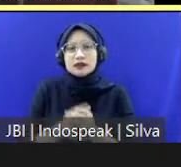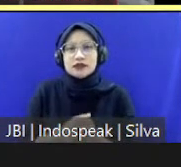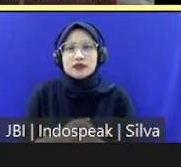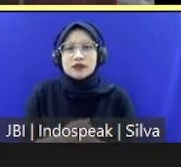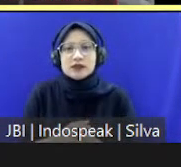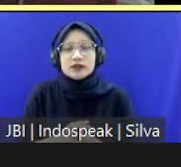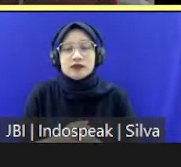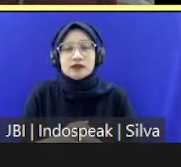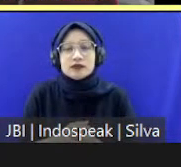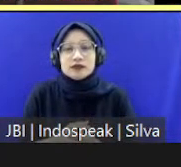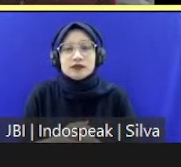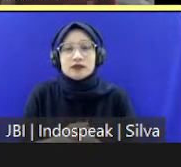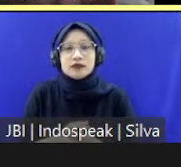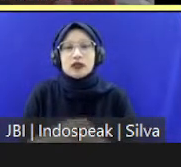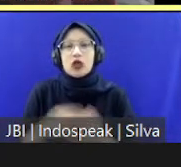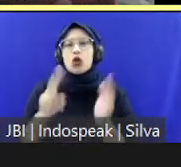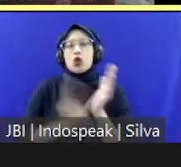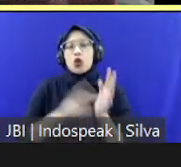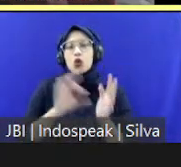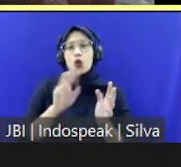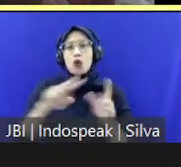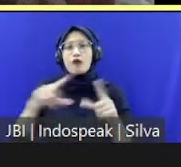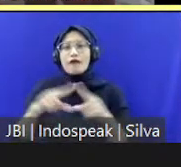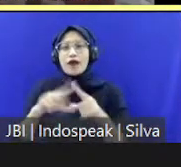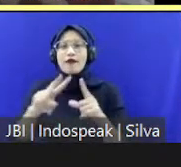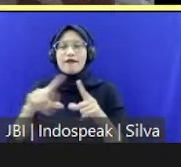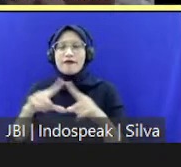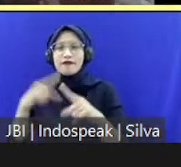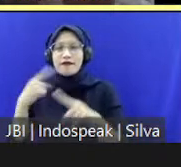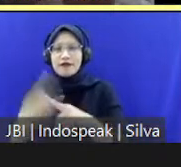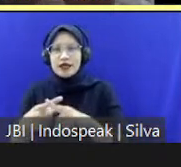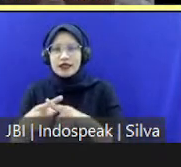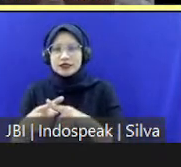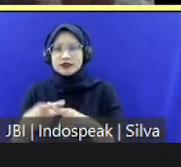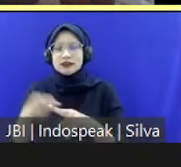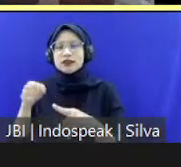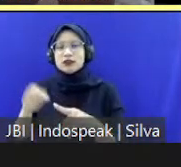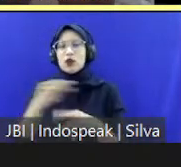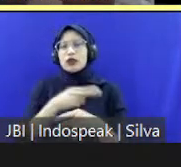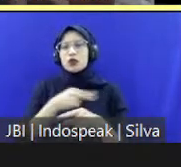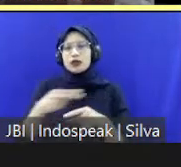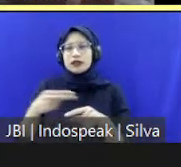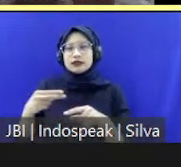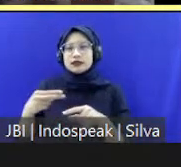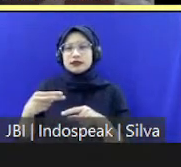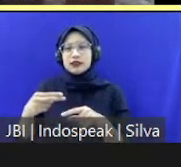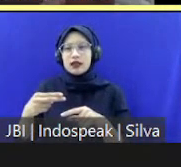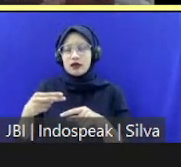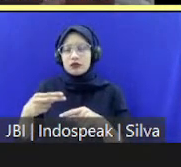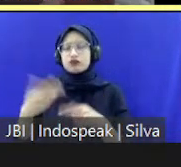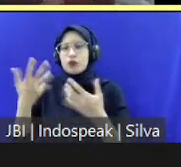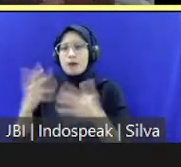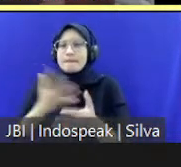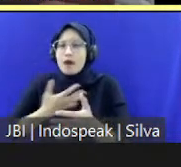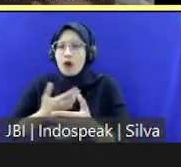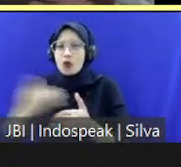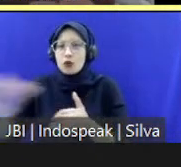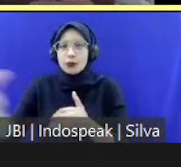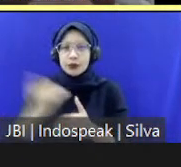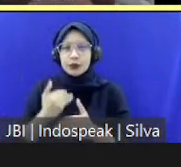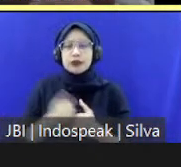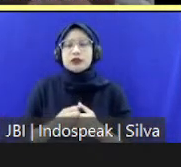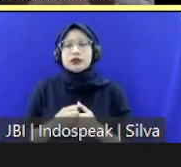the Novavax vaccine here, I think we've got agreements. Indonesia has agreements in place, but Novavax has